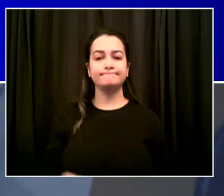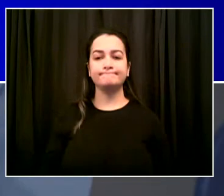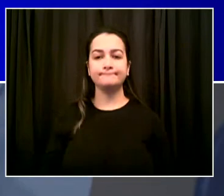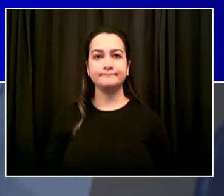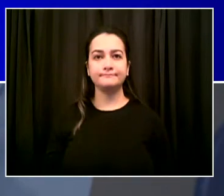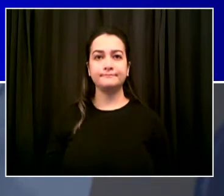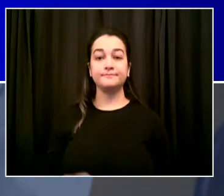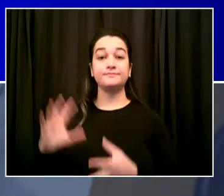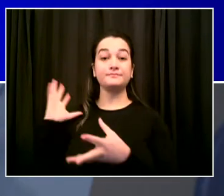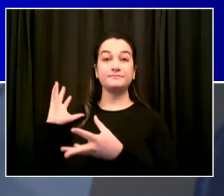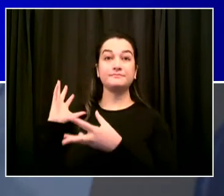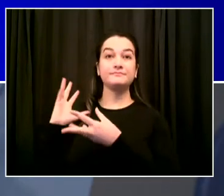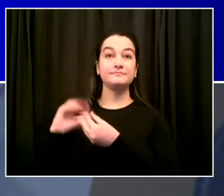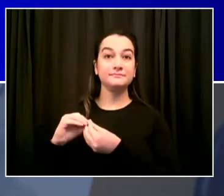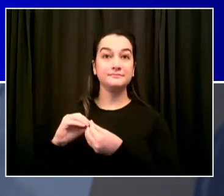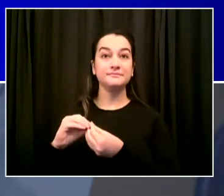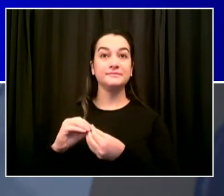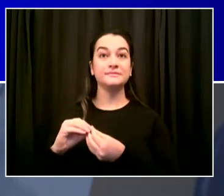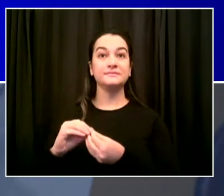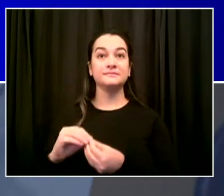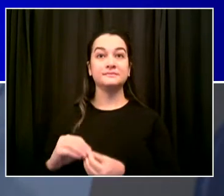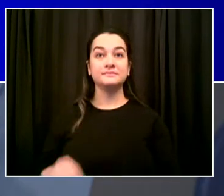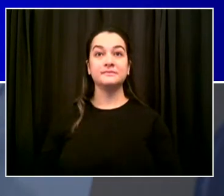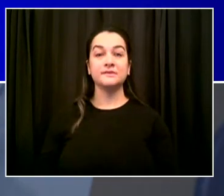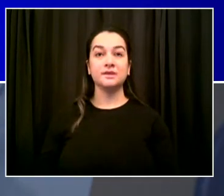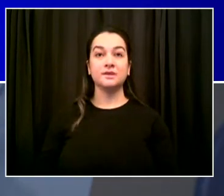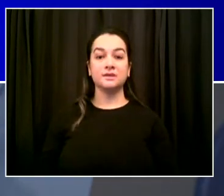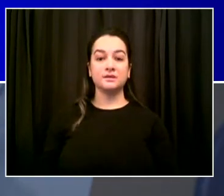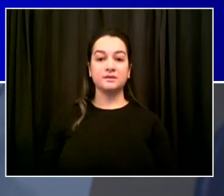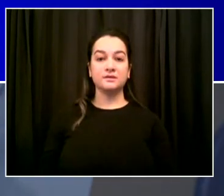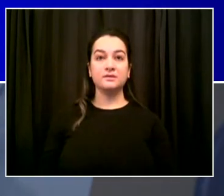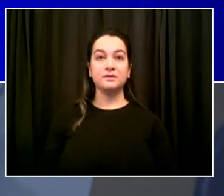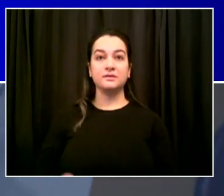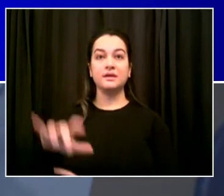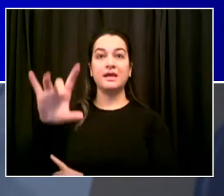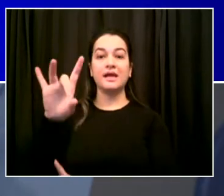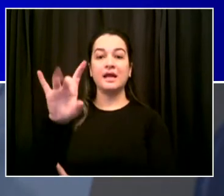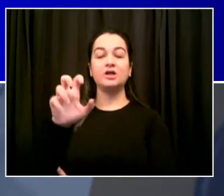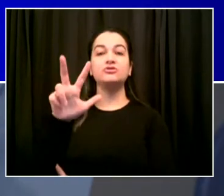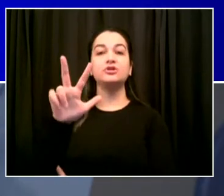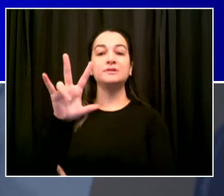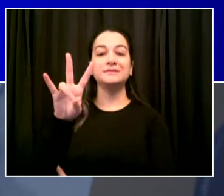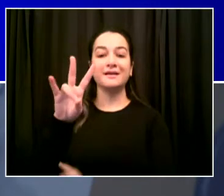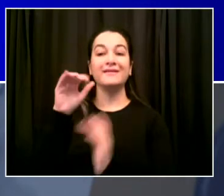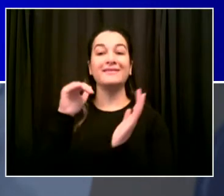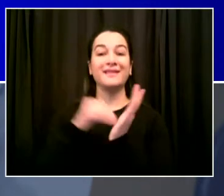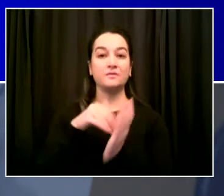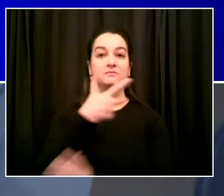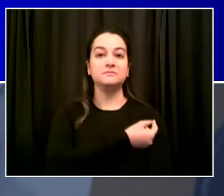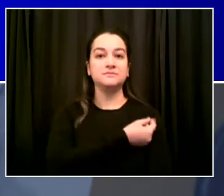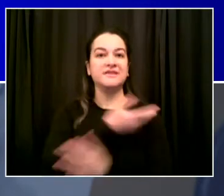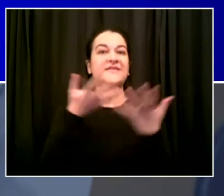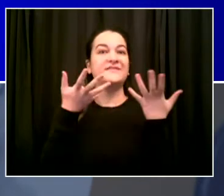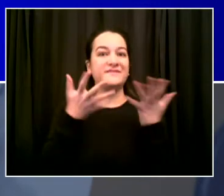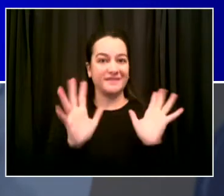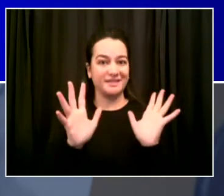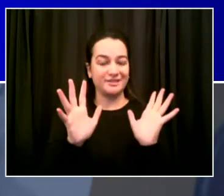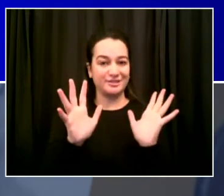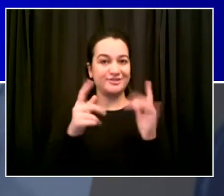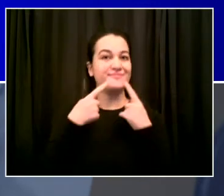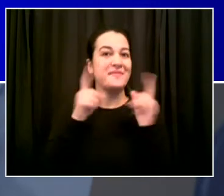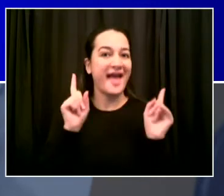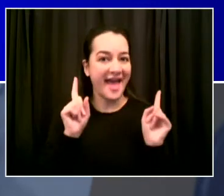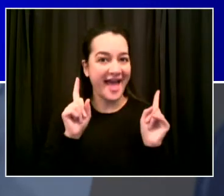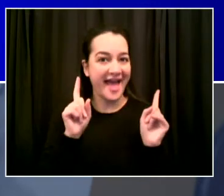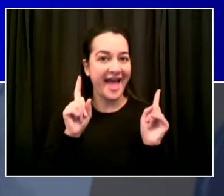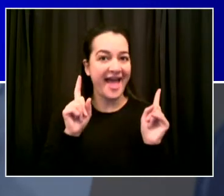837,292 doses since day one. That's really good. That is nothing compared to what we could be doing if